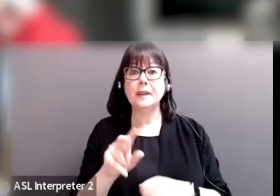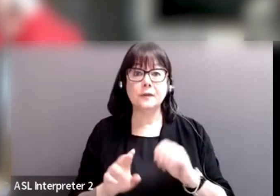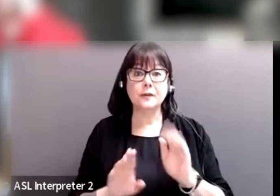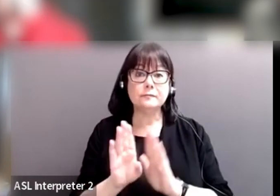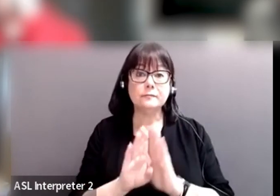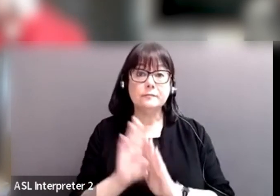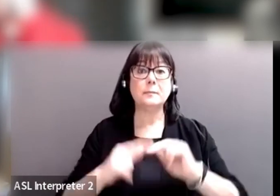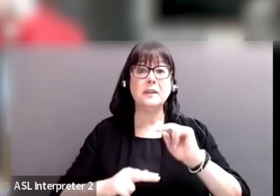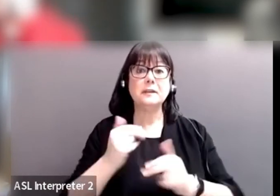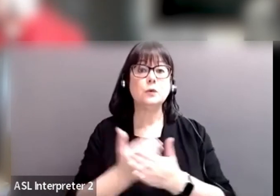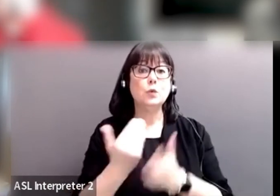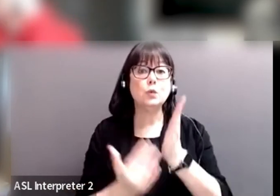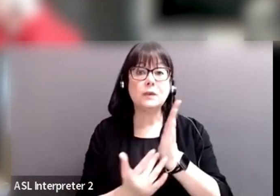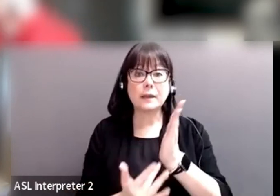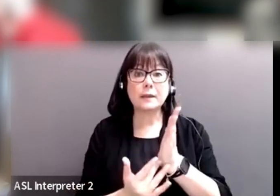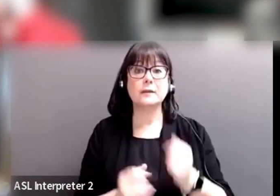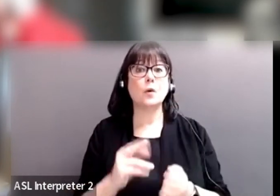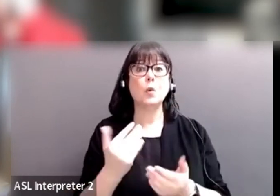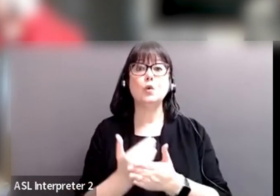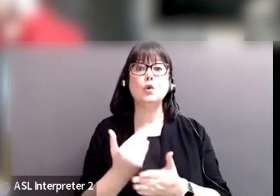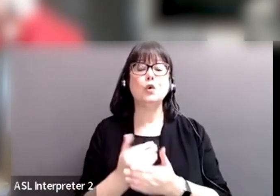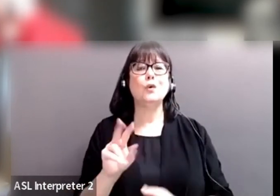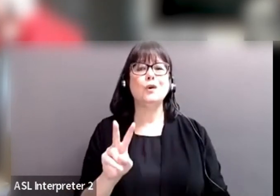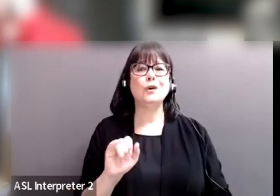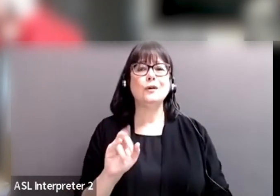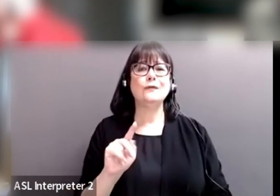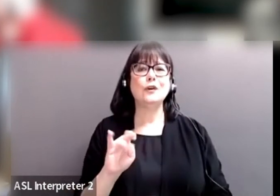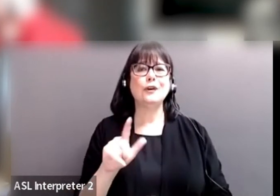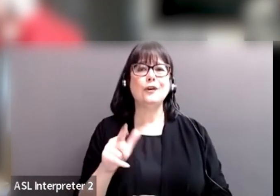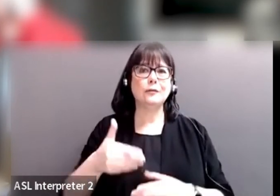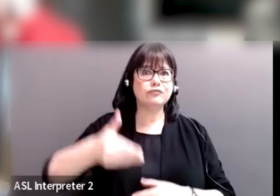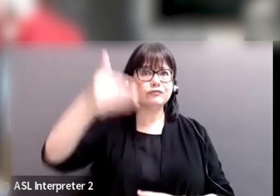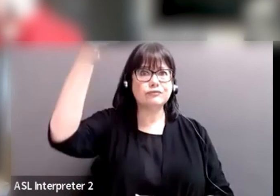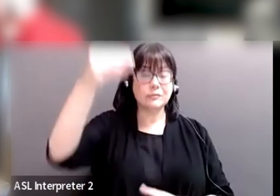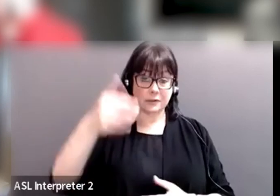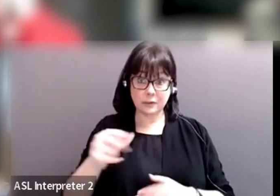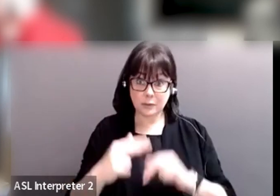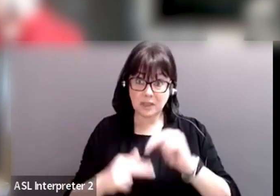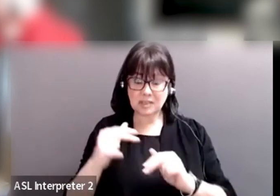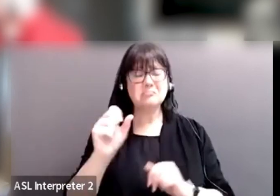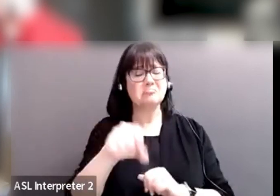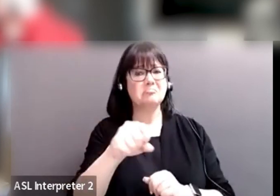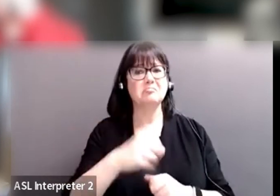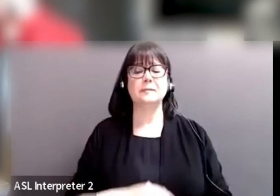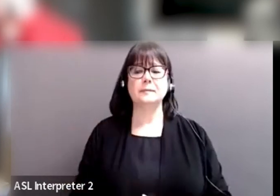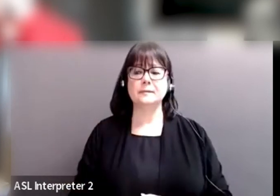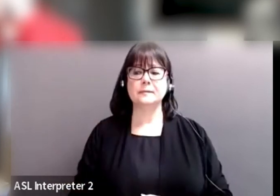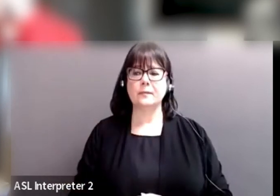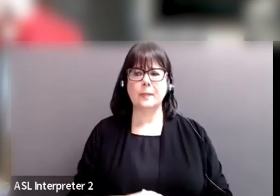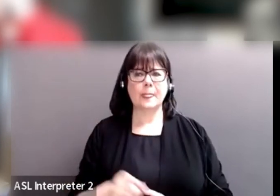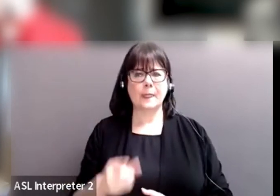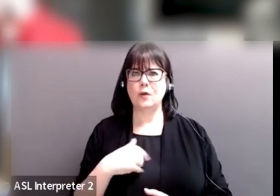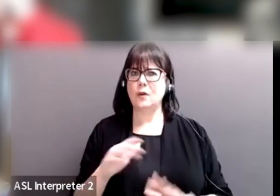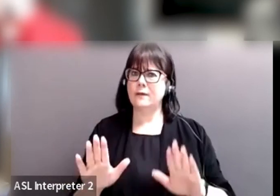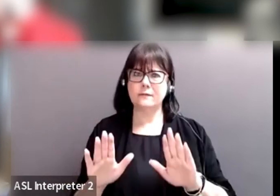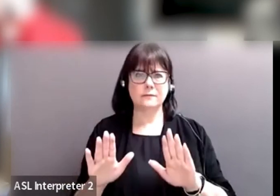new verticals in your own business. So yeah, I mean, you have like a prime project to access